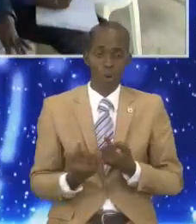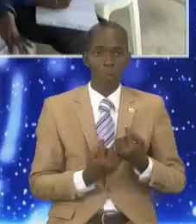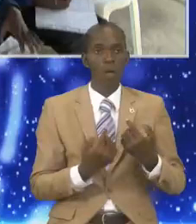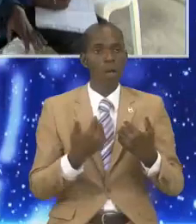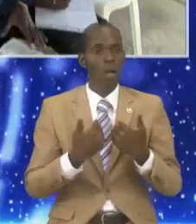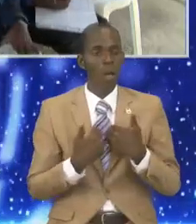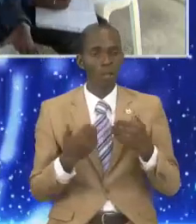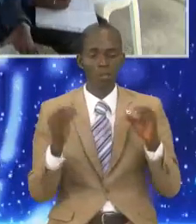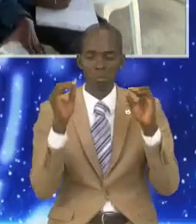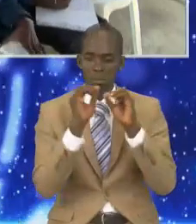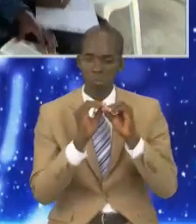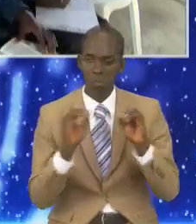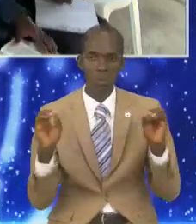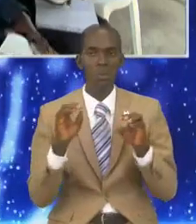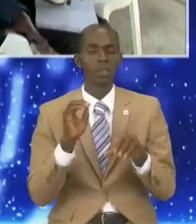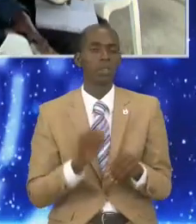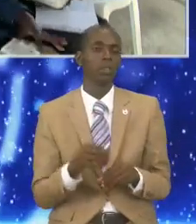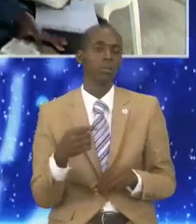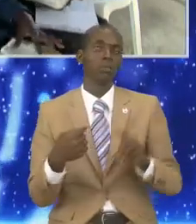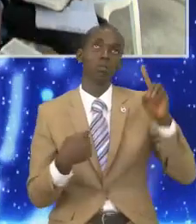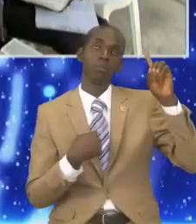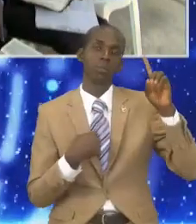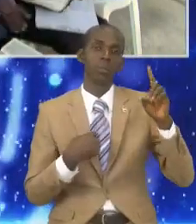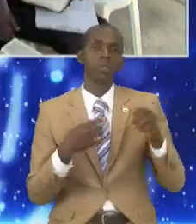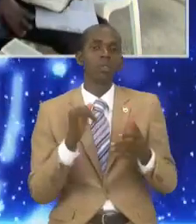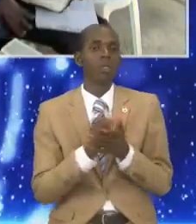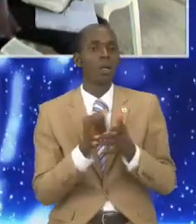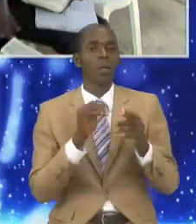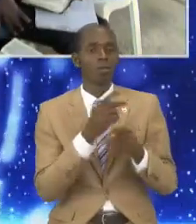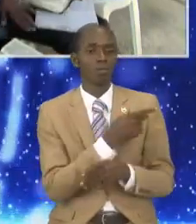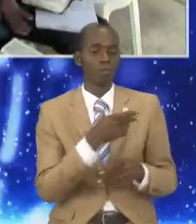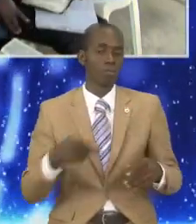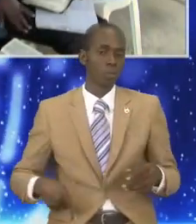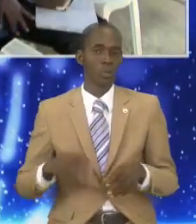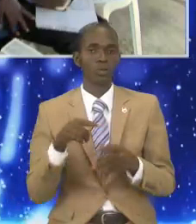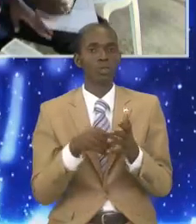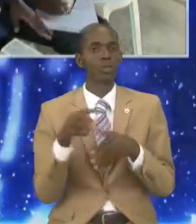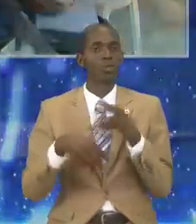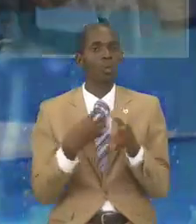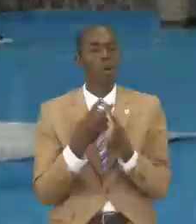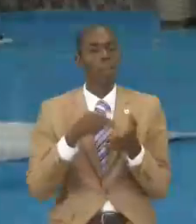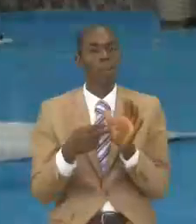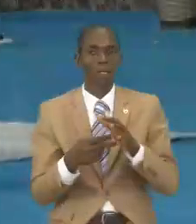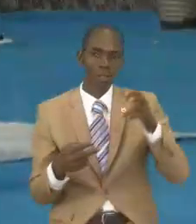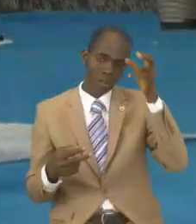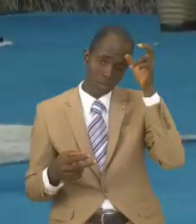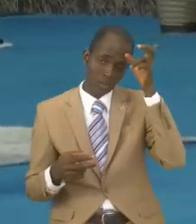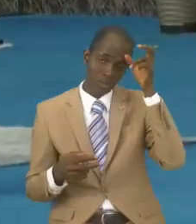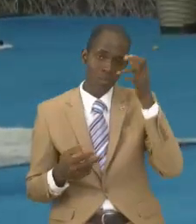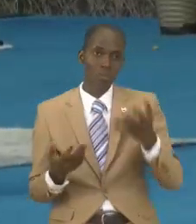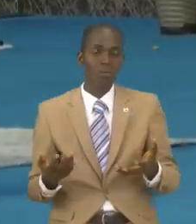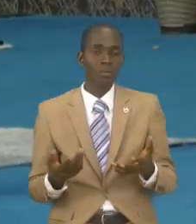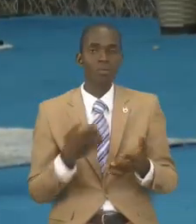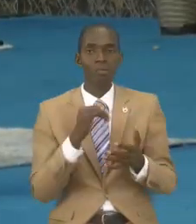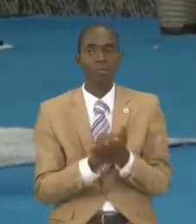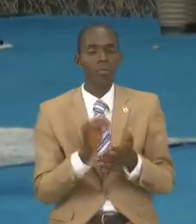me. The prince of this world, that's the devil, is going to be coming up every time. He'll come and check up whether he